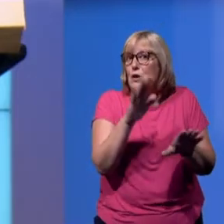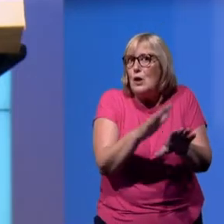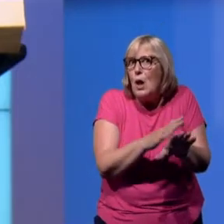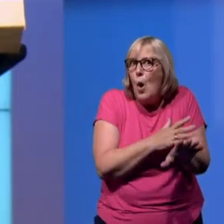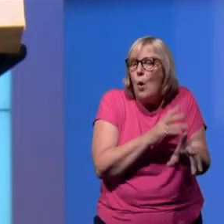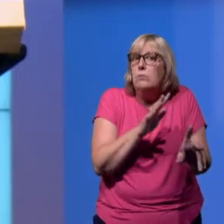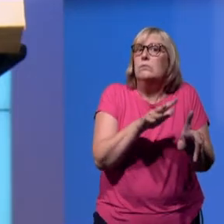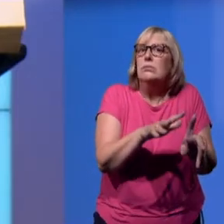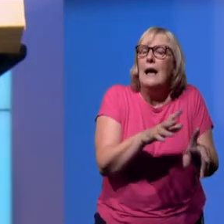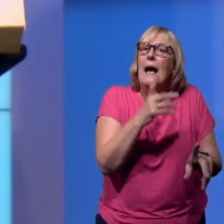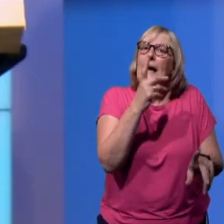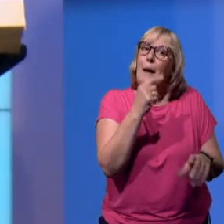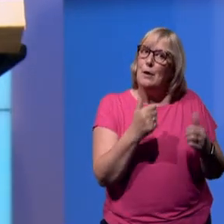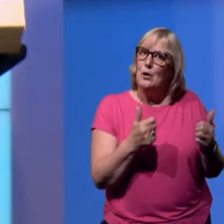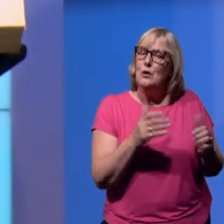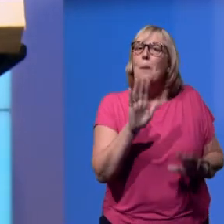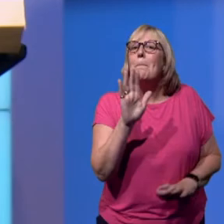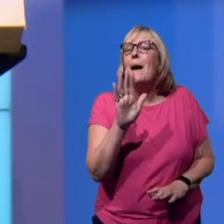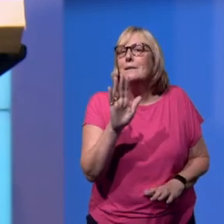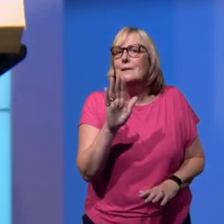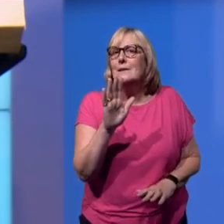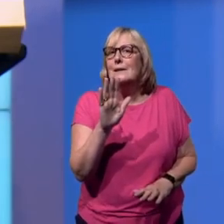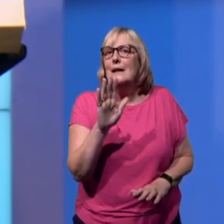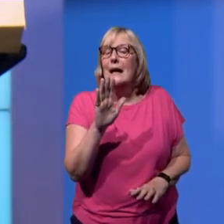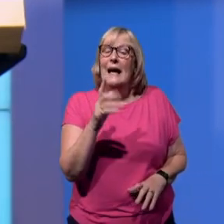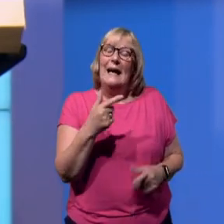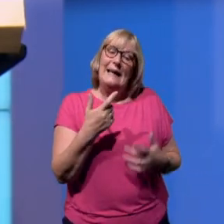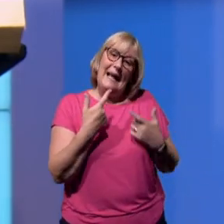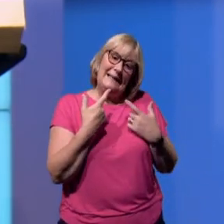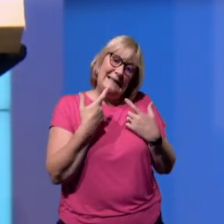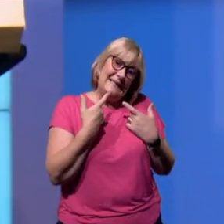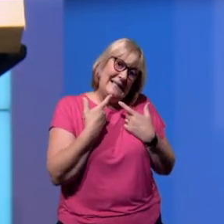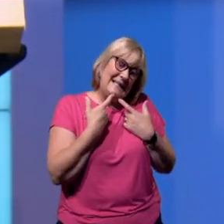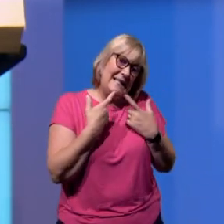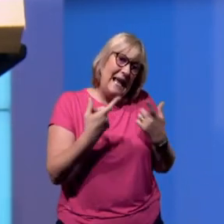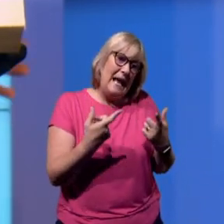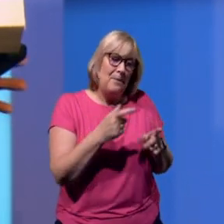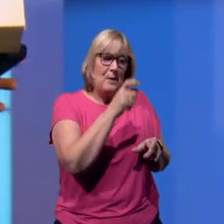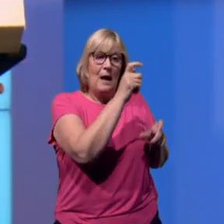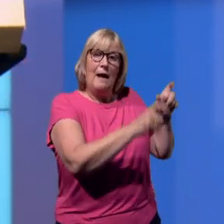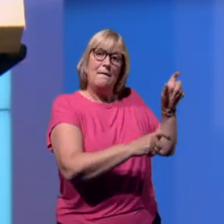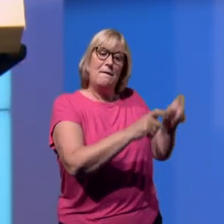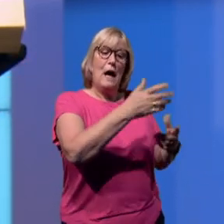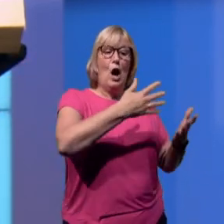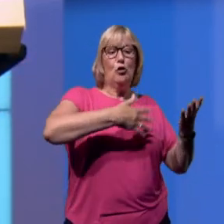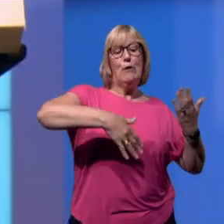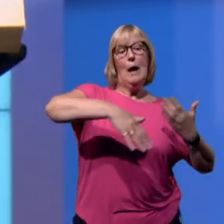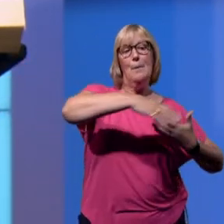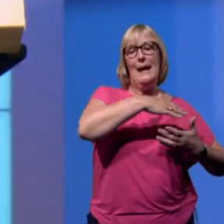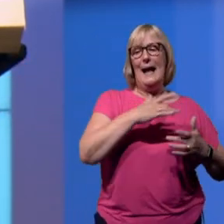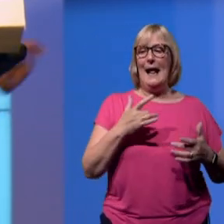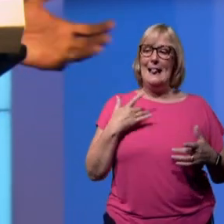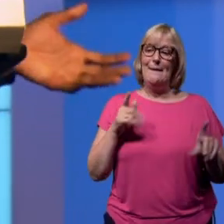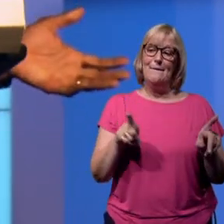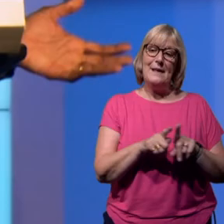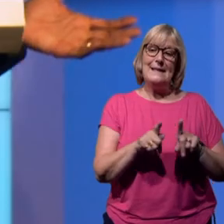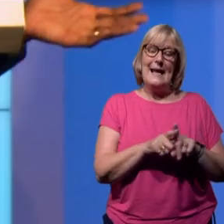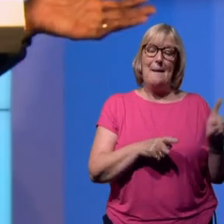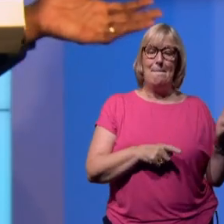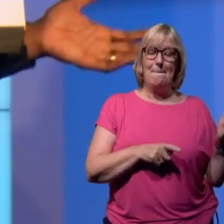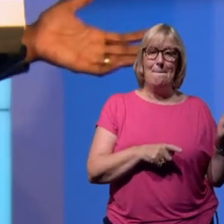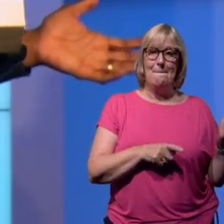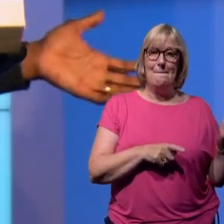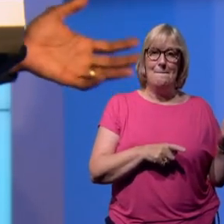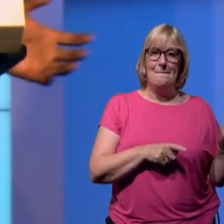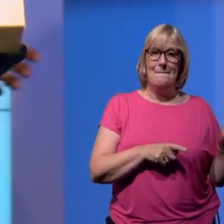But it can be code for, I'm just going to live like the people around me. And if we do that, we